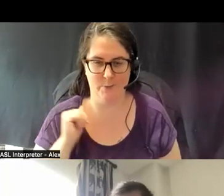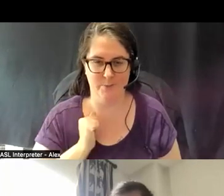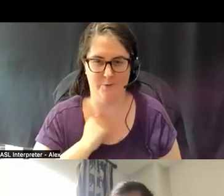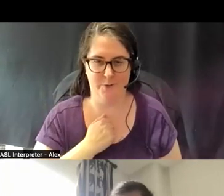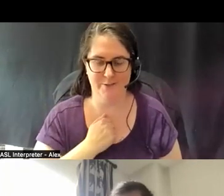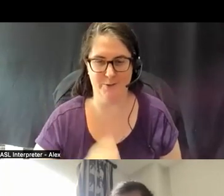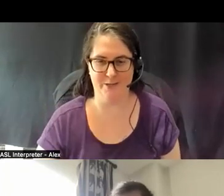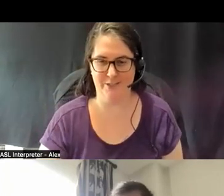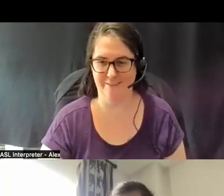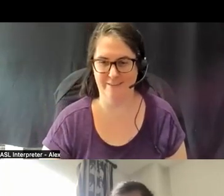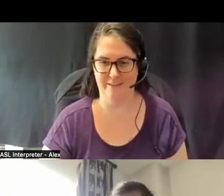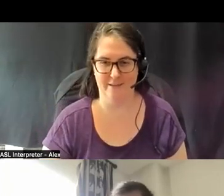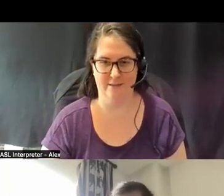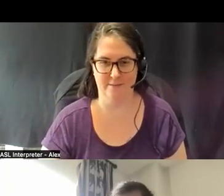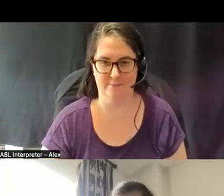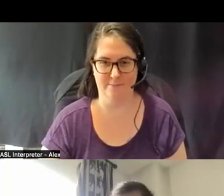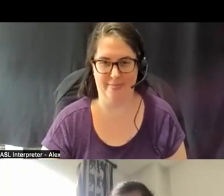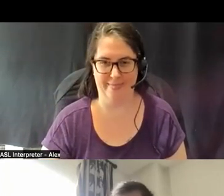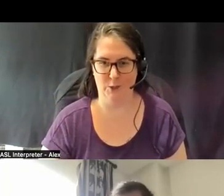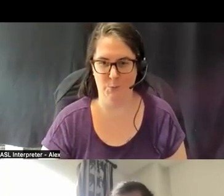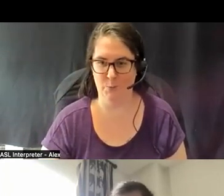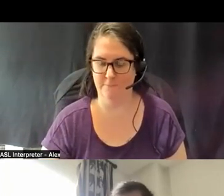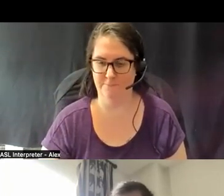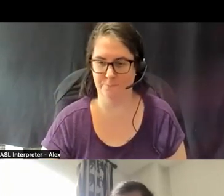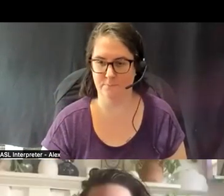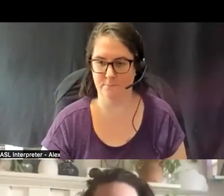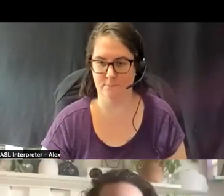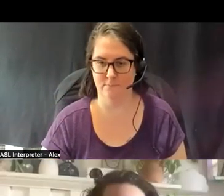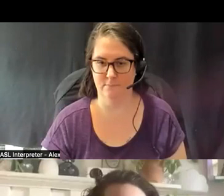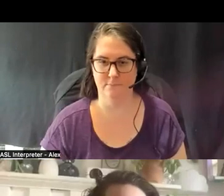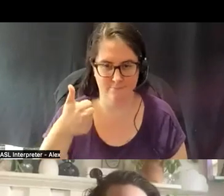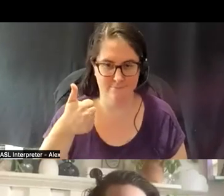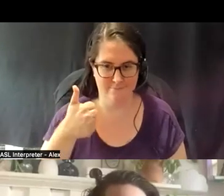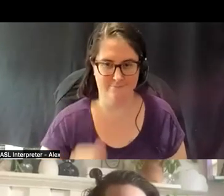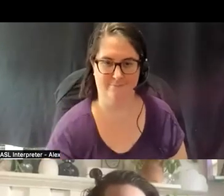quick switch before you answer the question. Mm-hmm. Thank you.